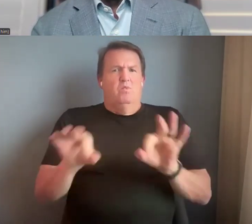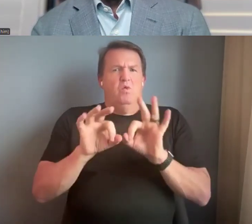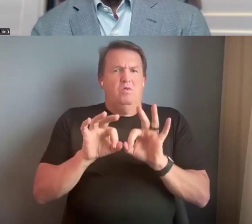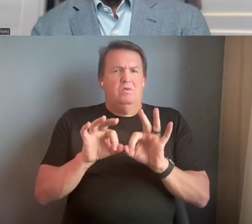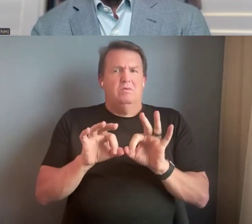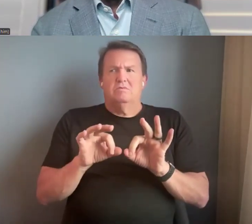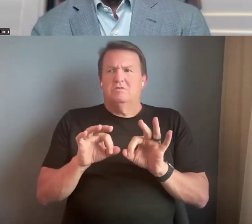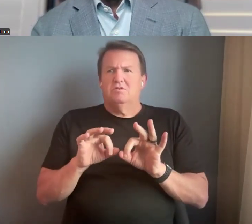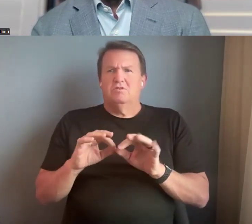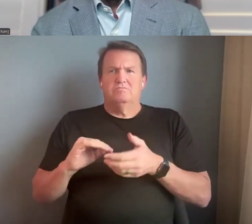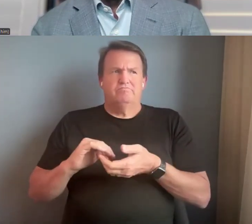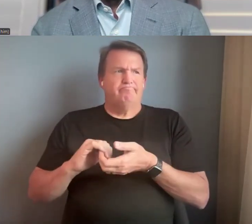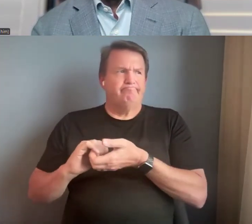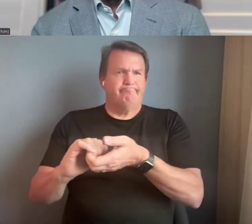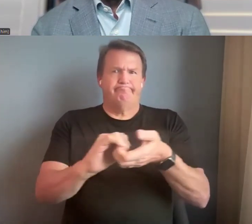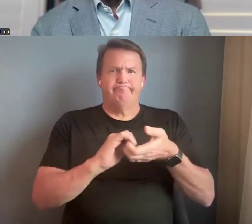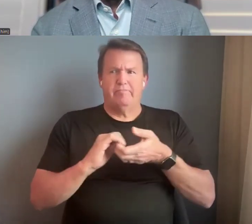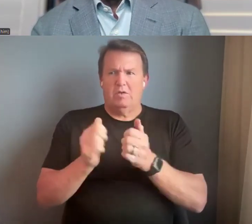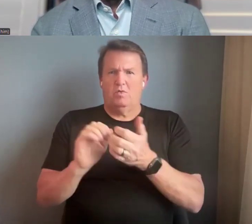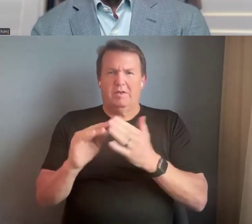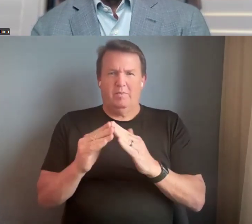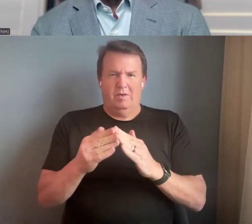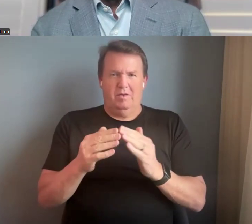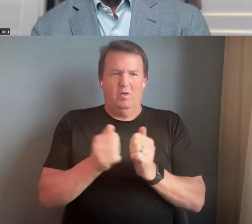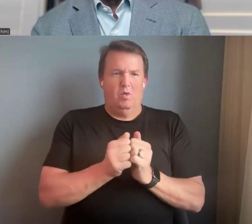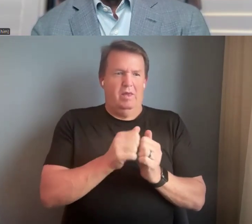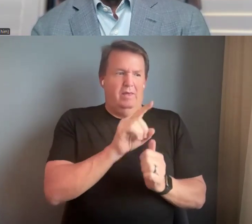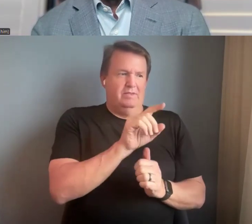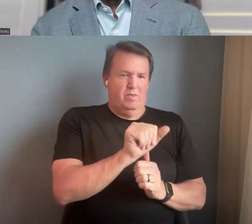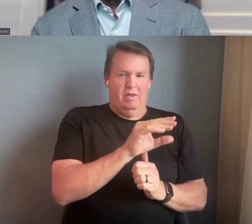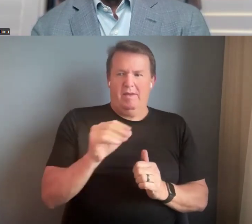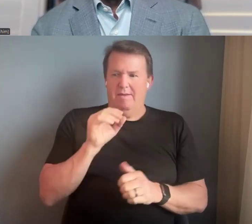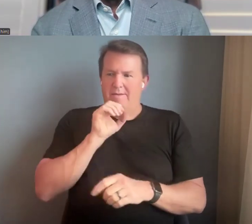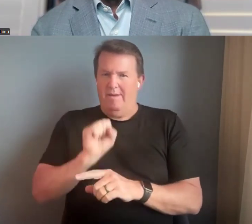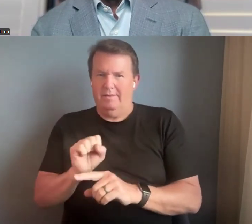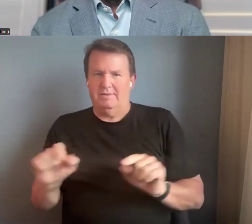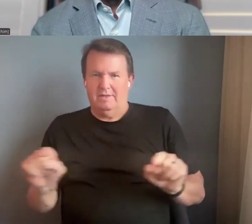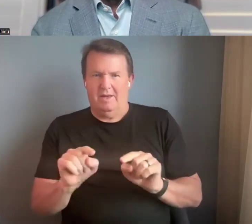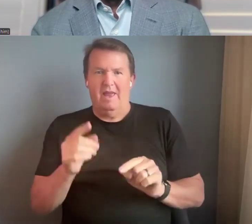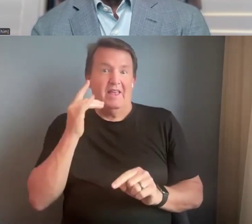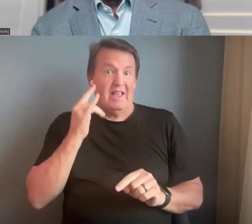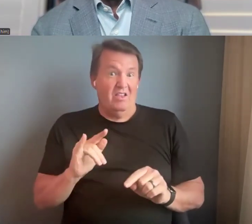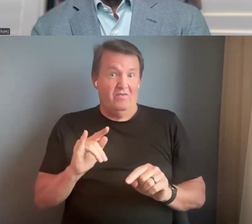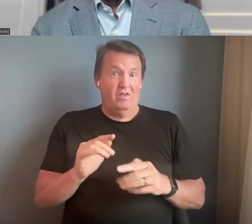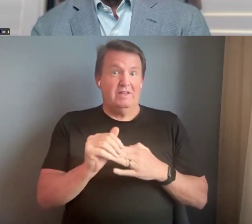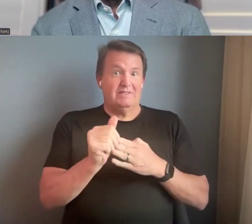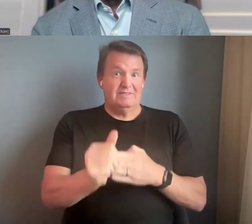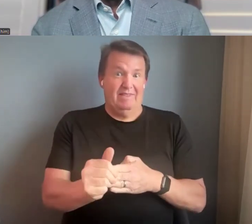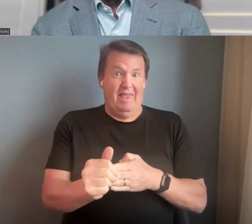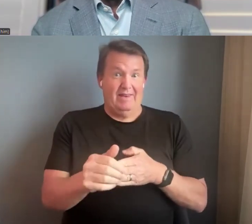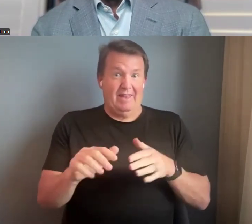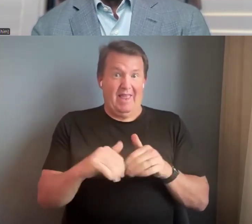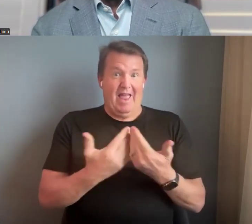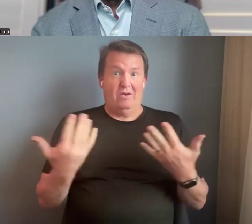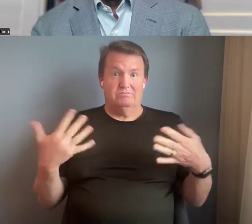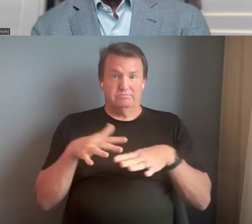and people with disabilities. And we're so proud that California has been leading the way on that since the launch of the Master Plan for